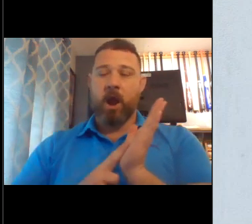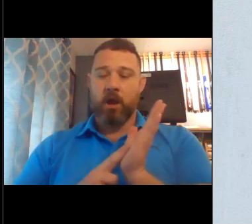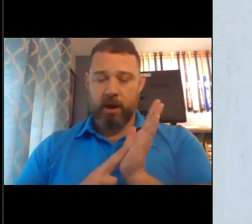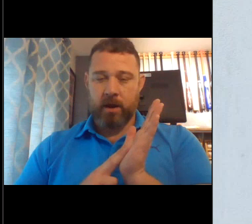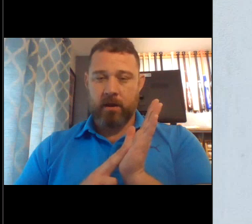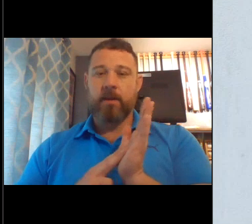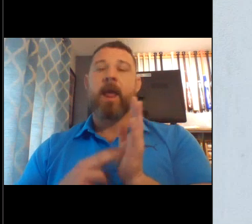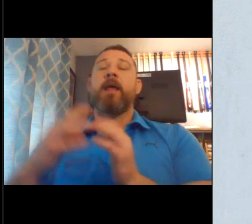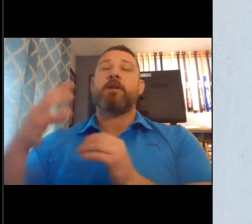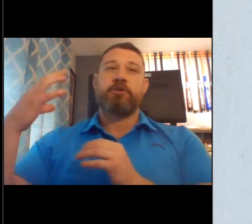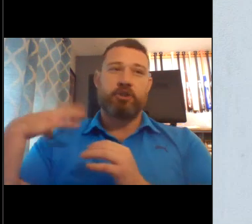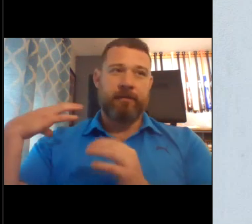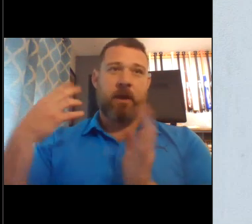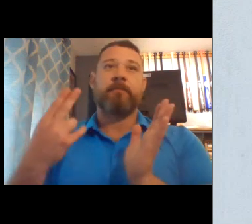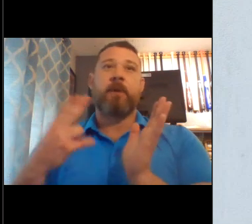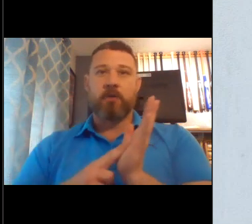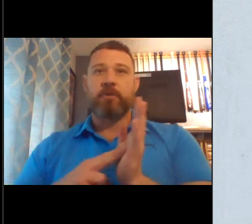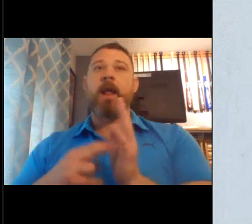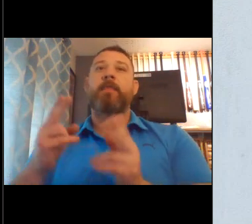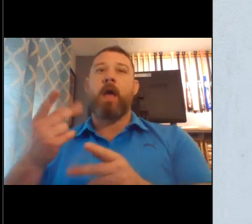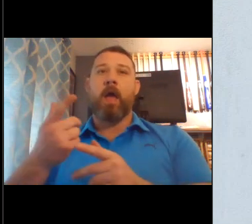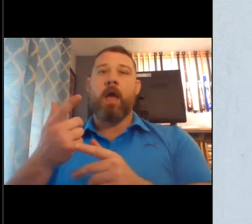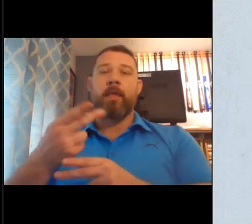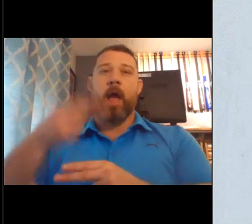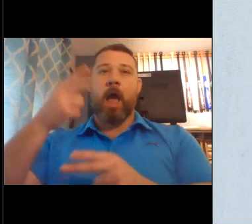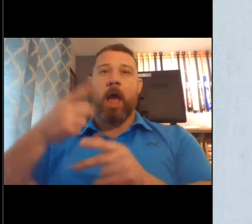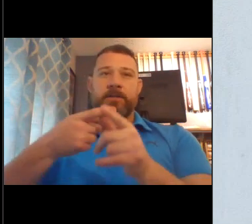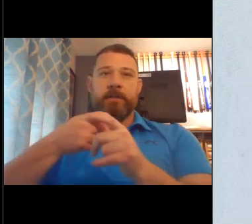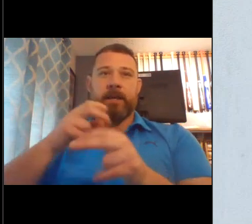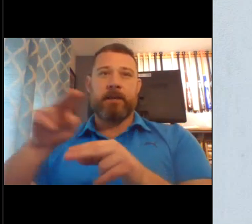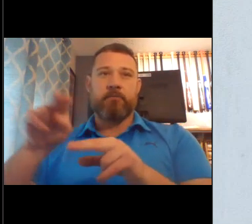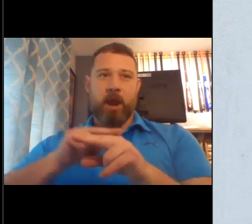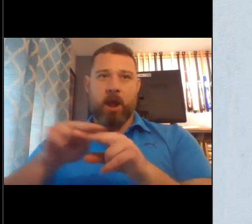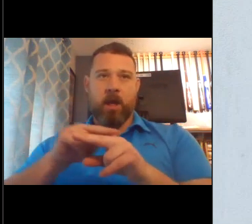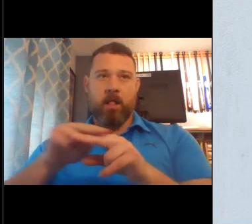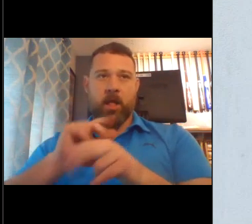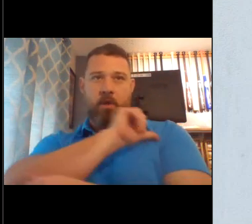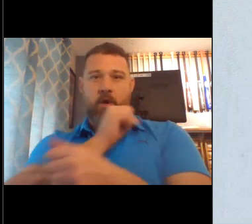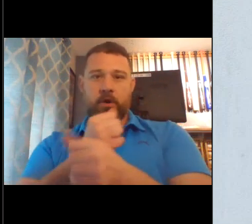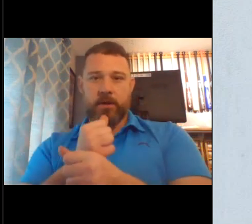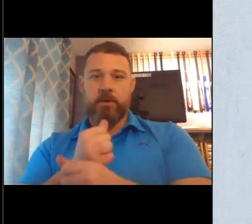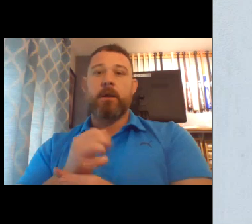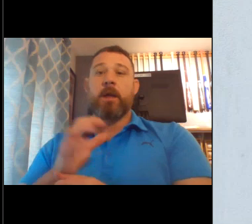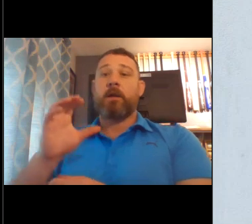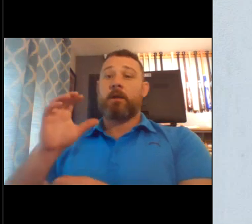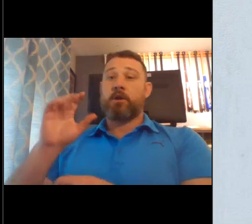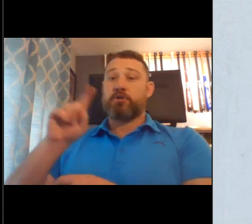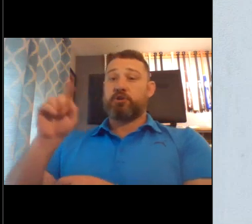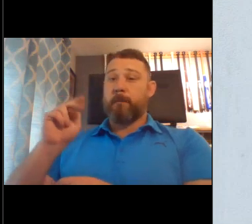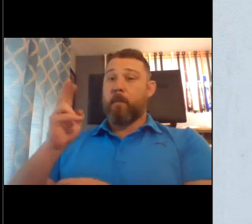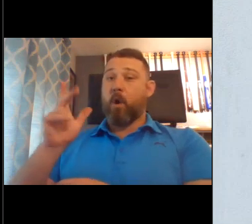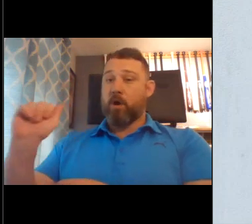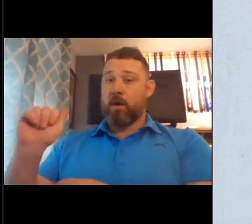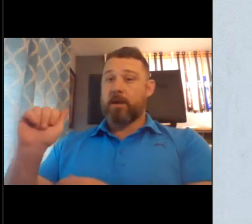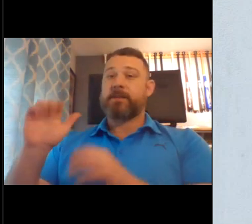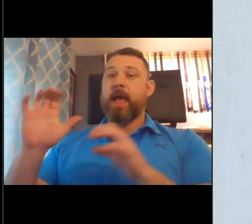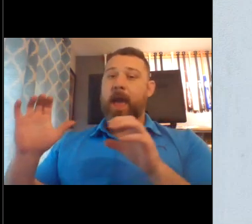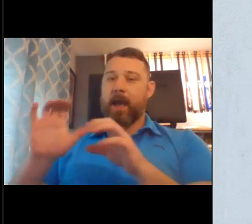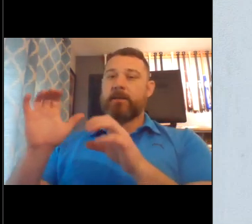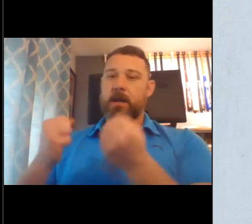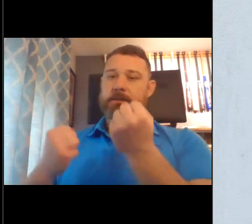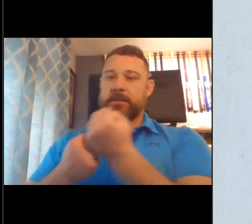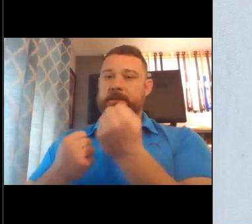the Chief of Contracts at the High Speed Rail Authority. Sherry Zamora has taken on the role of Acting Assistant Deputy